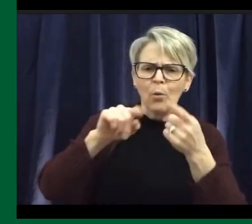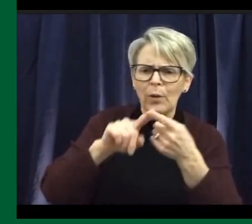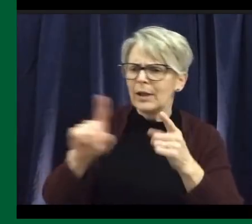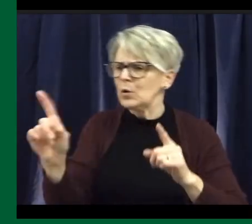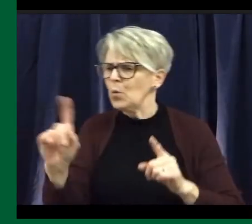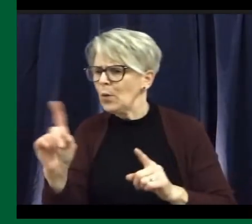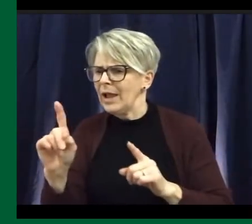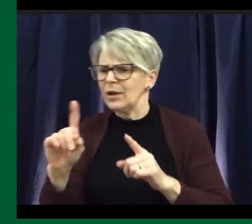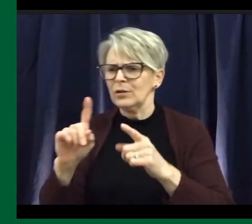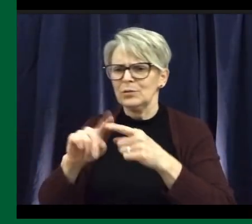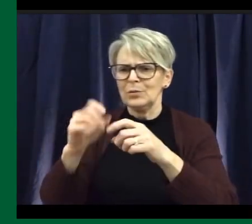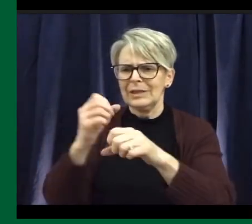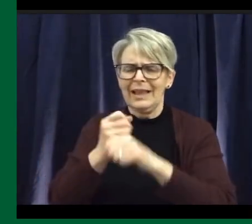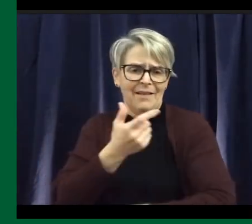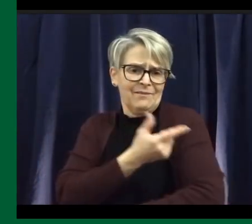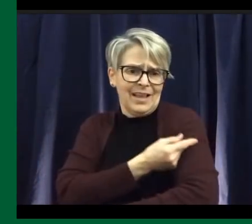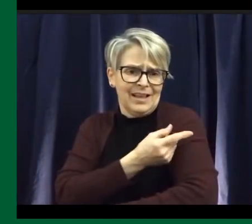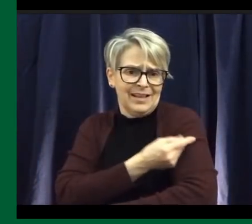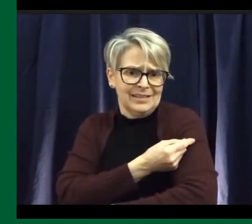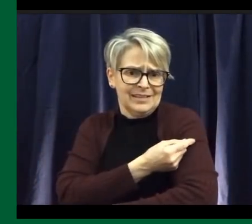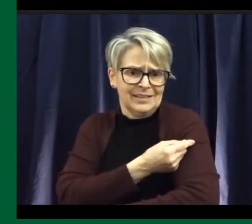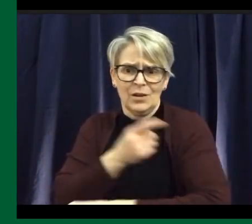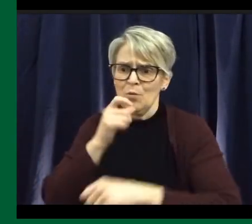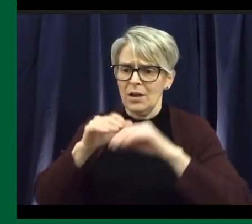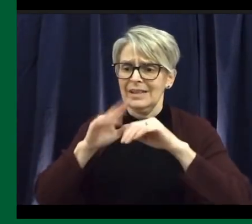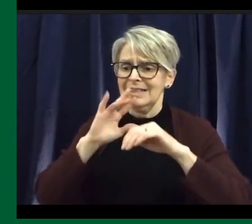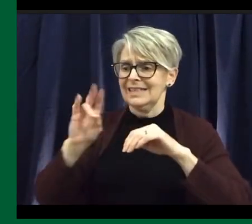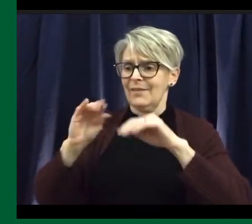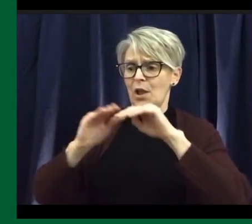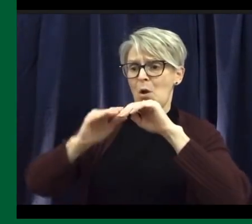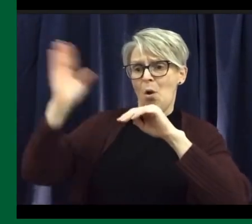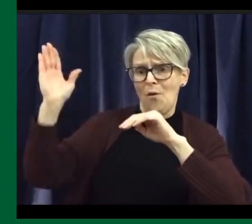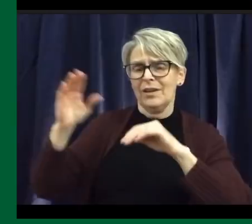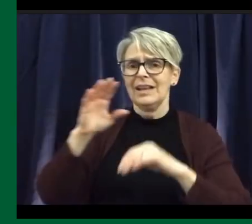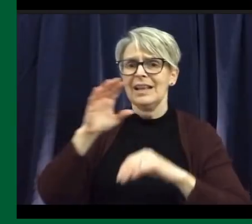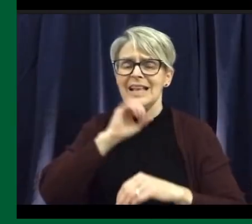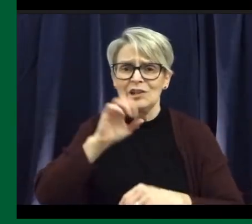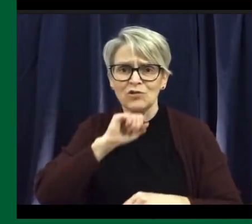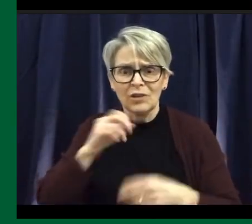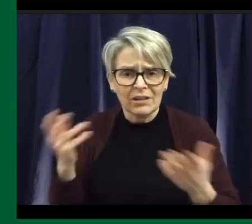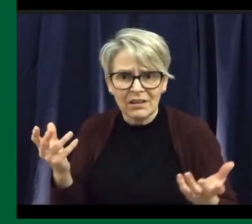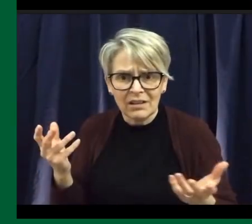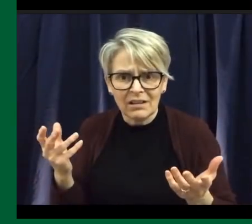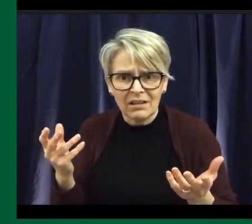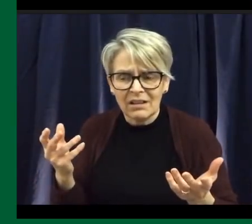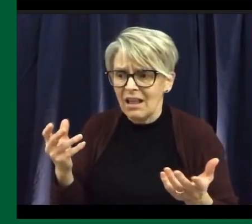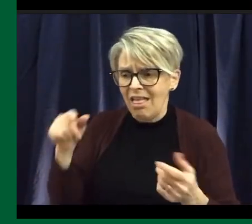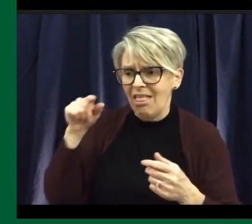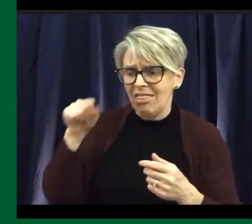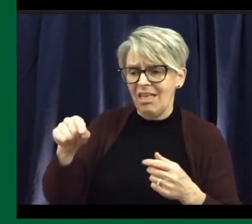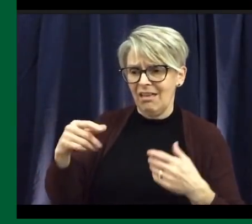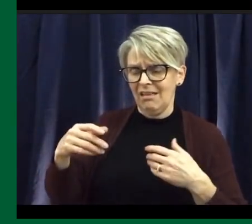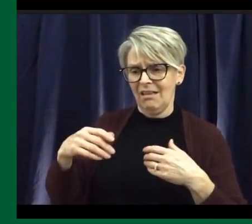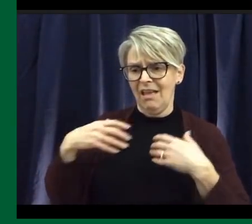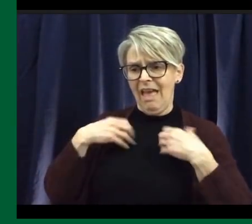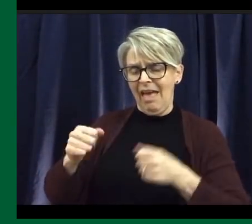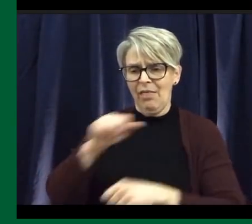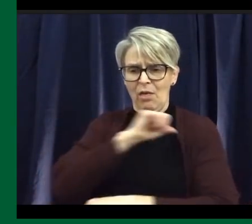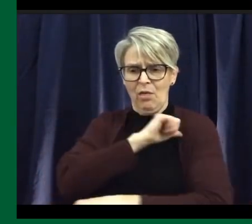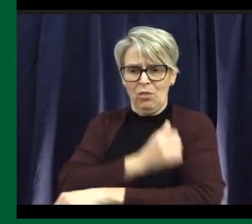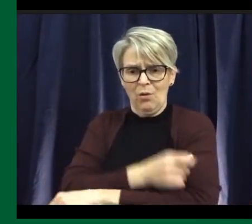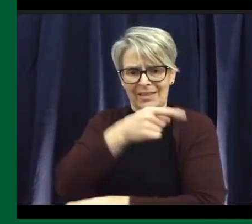potentially get vaccines for those who are over 70 years of age, that the health authorities would be contacting